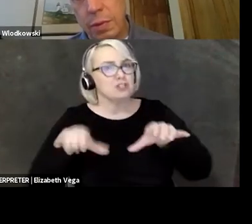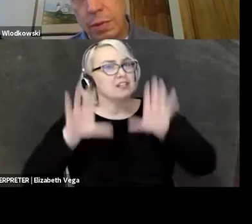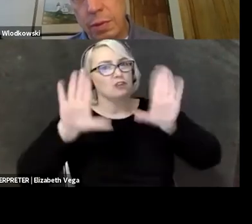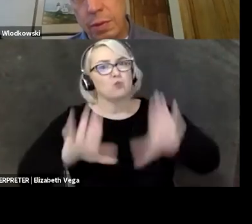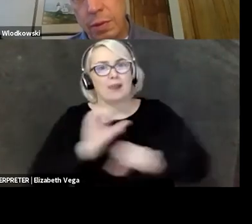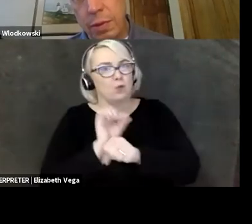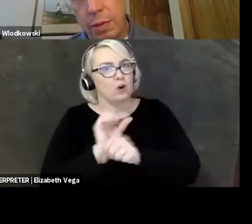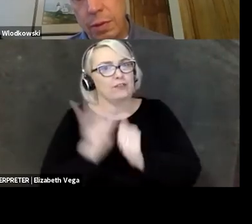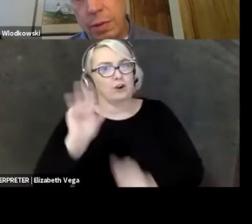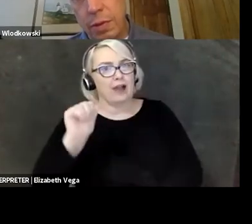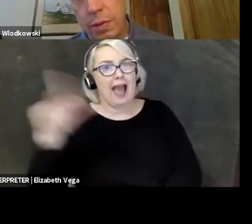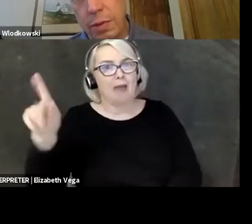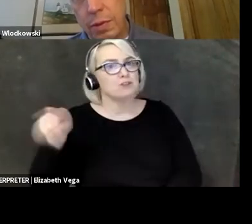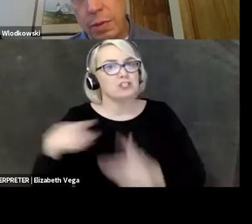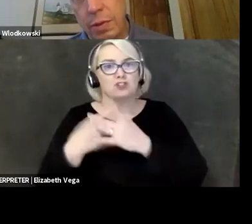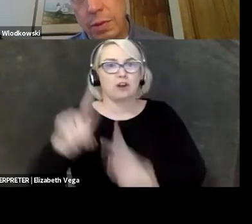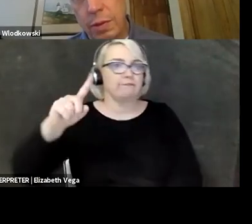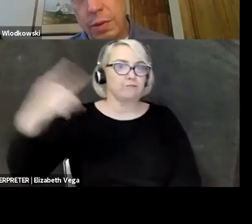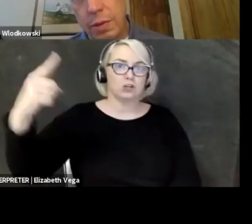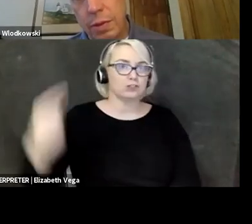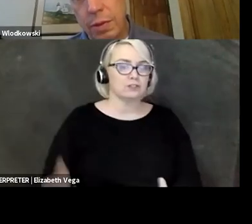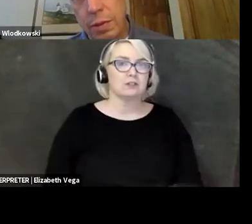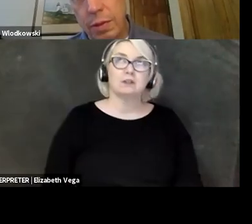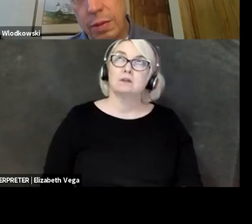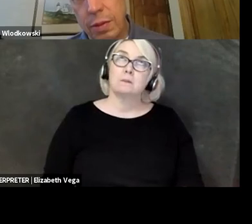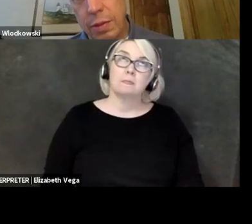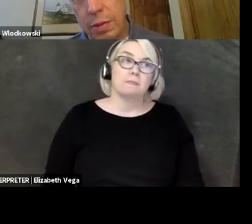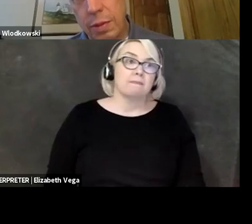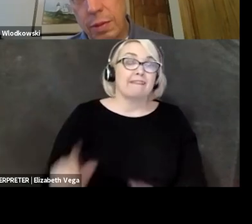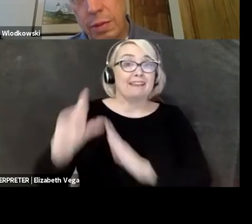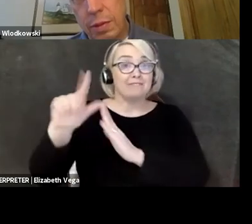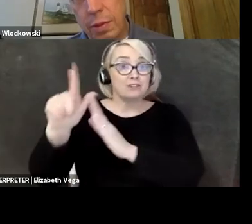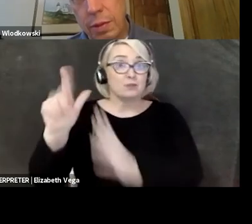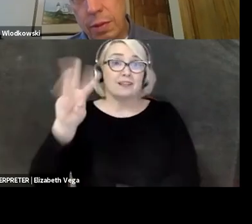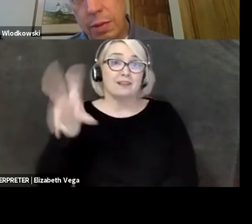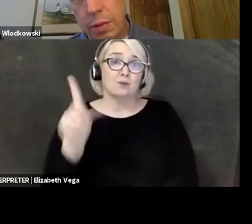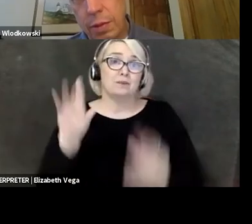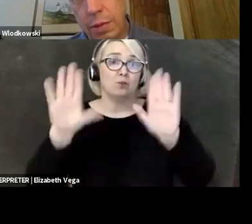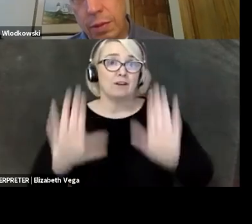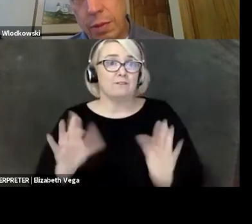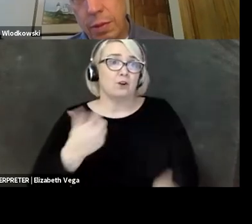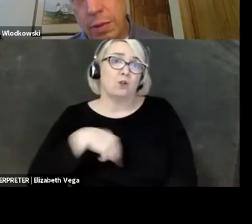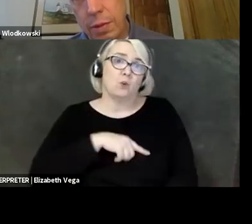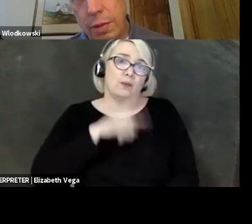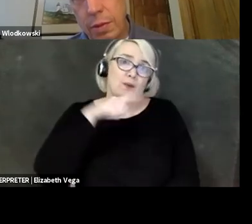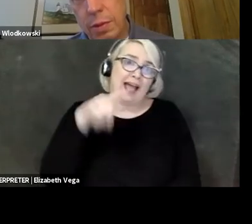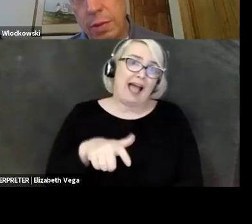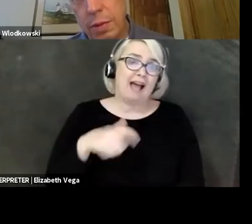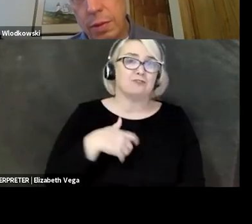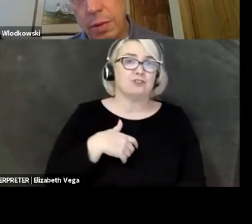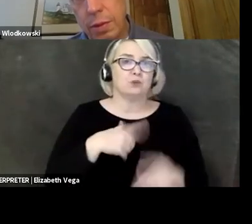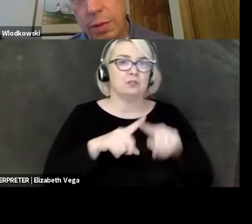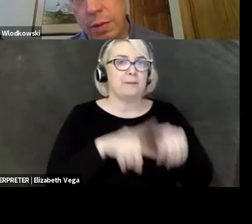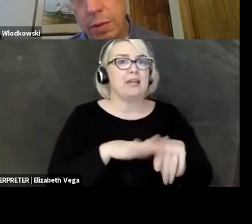I think eventually, if we are in a space where we don't have to rely on equipment working in movie theaters and